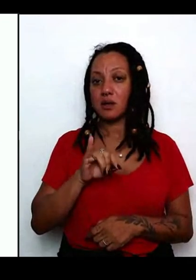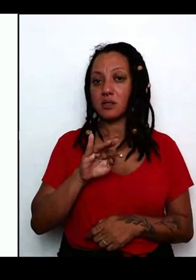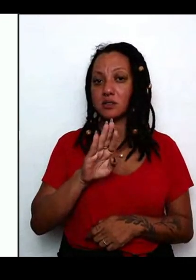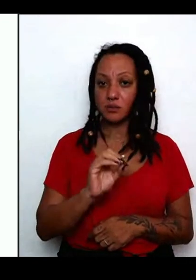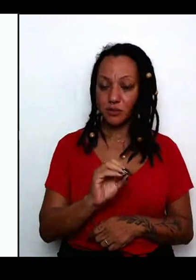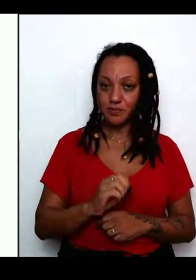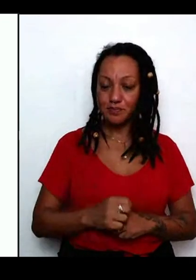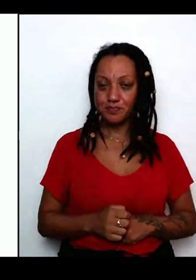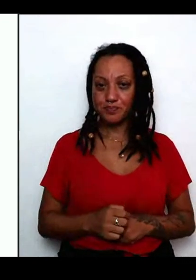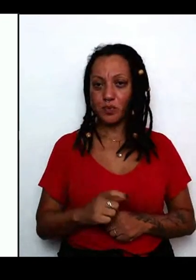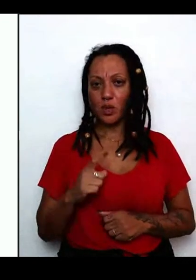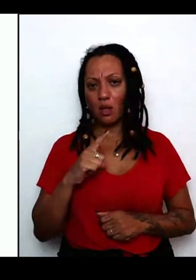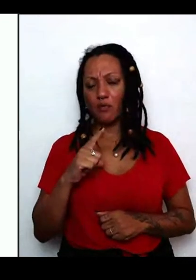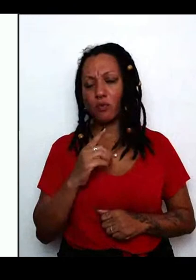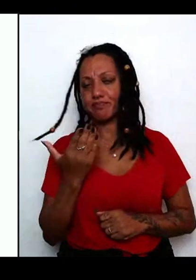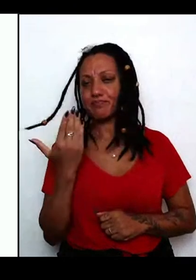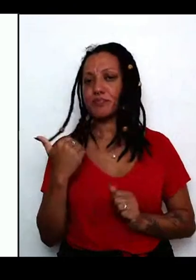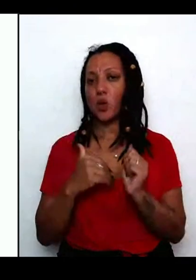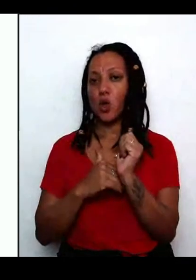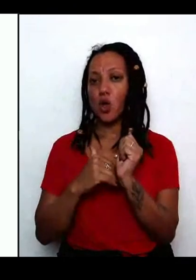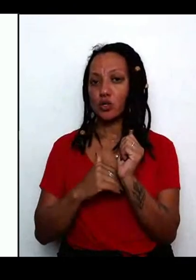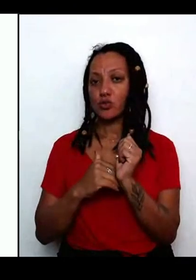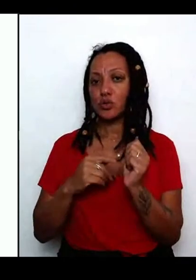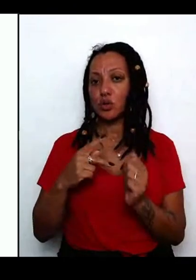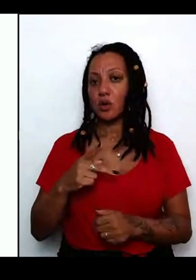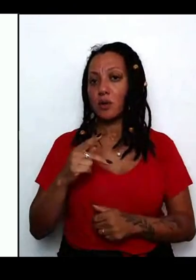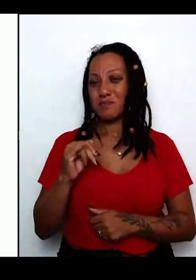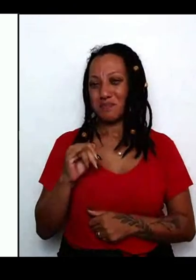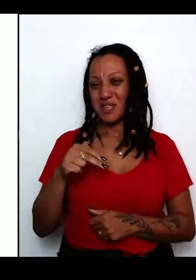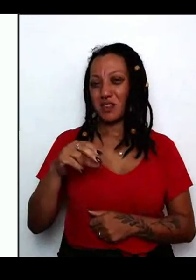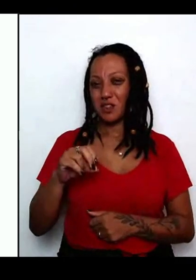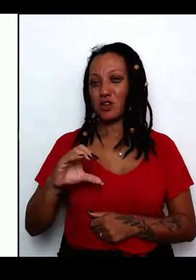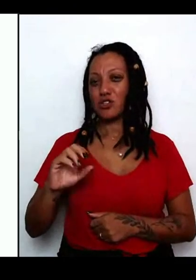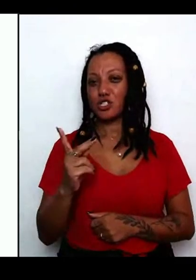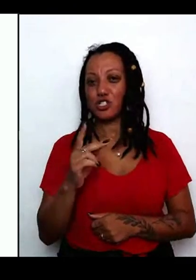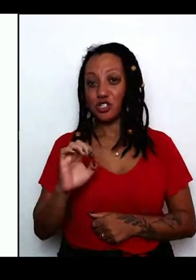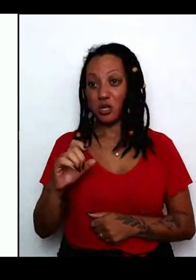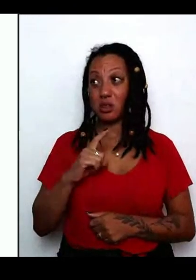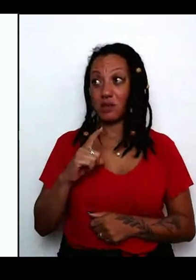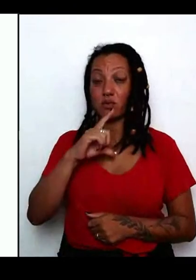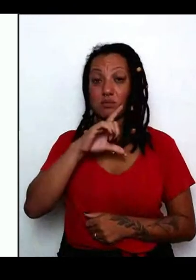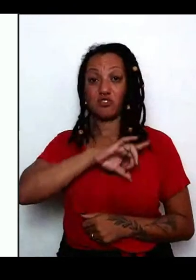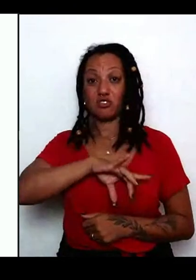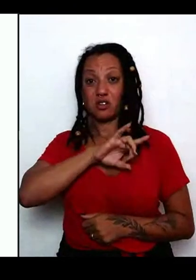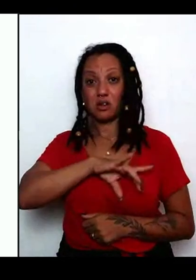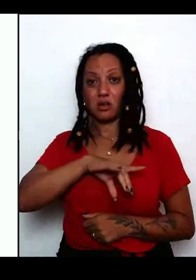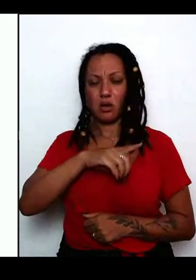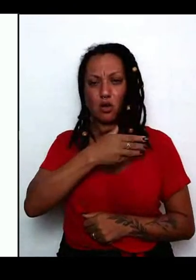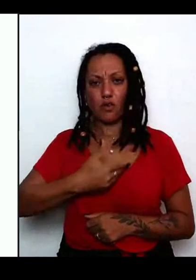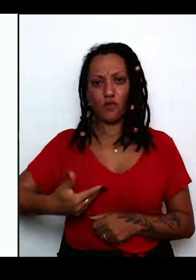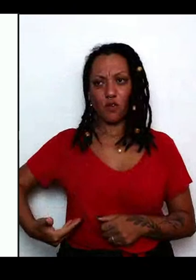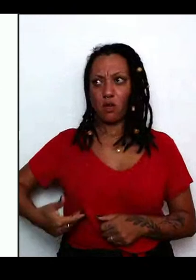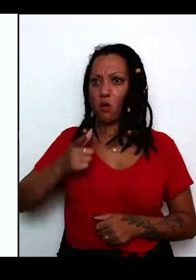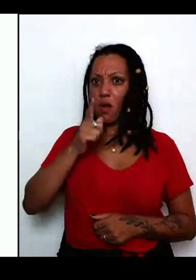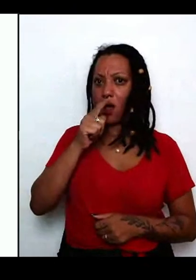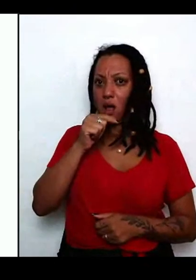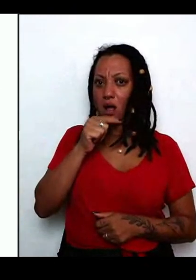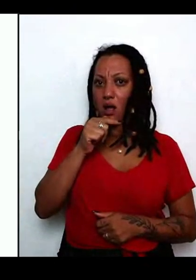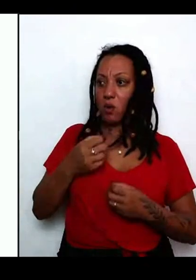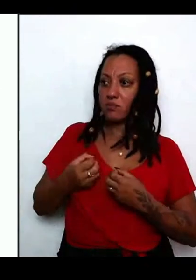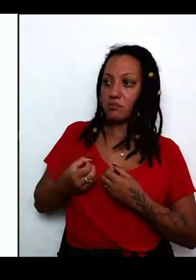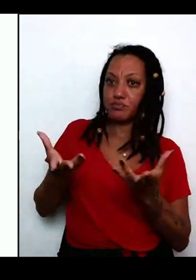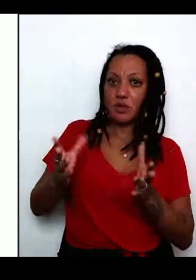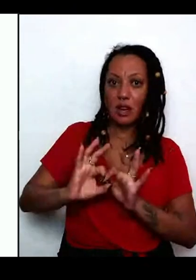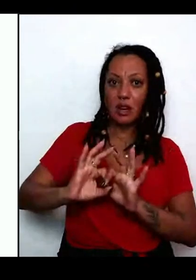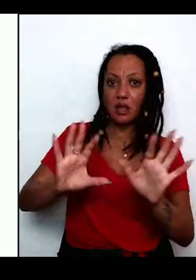titles to private owners making it a marketable good while impacting farmers and Indigenous communities the video is also